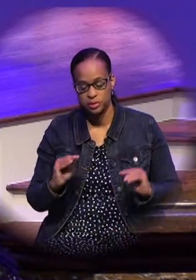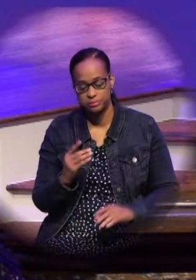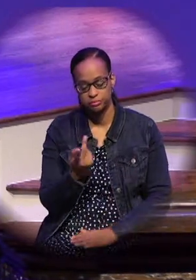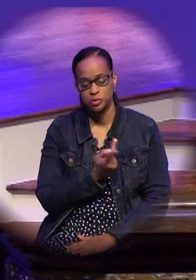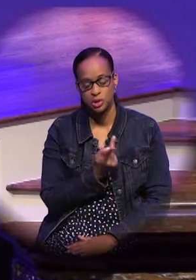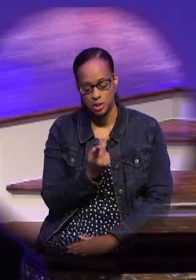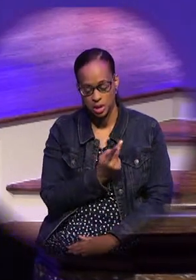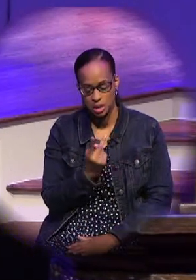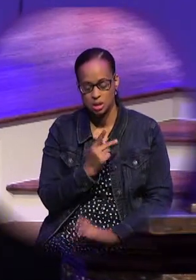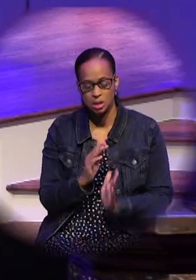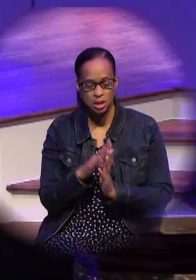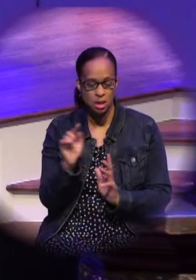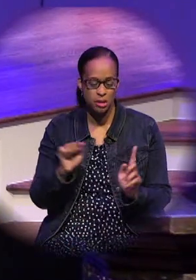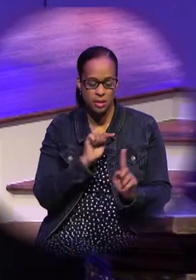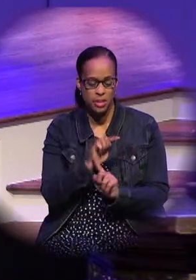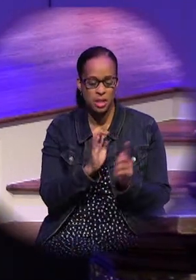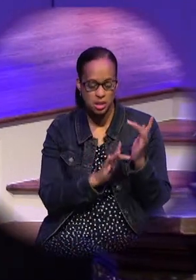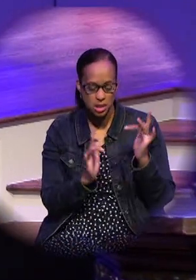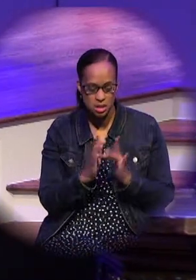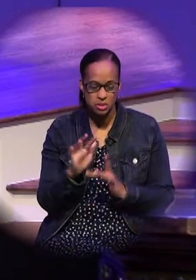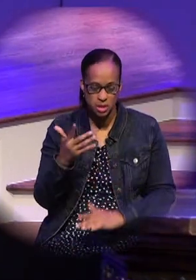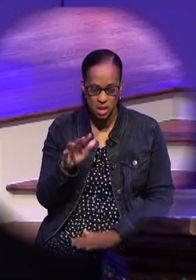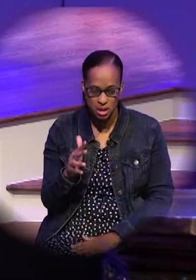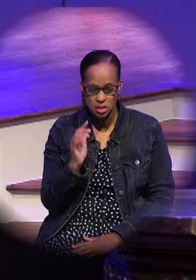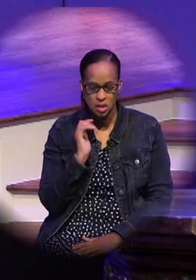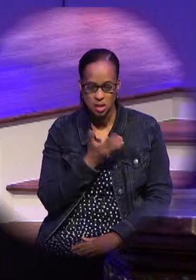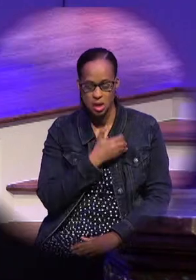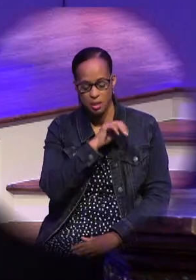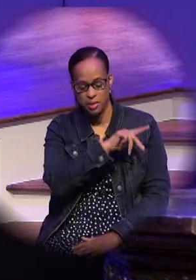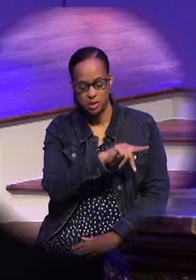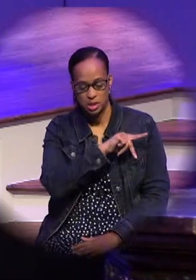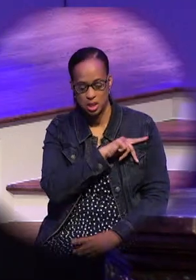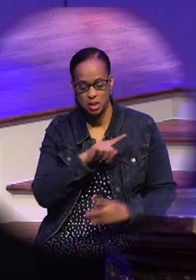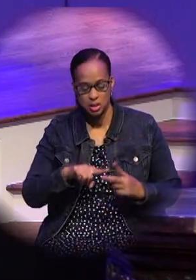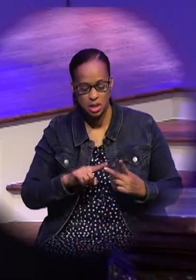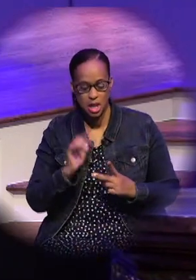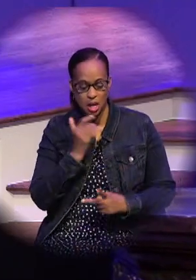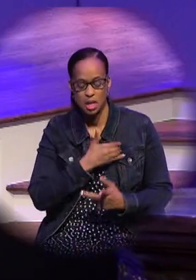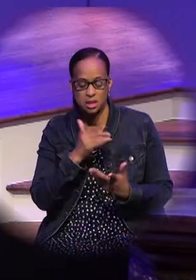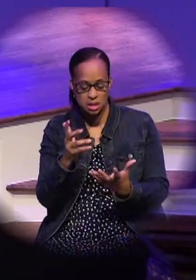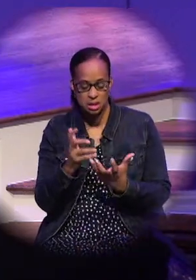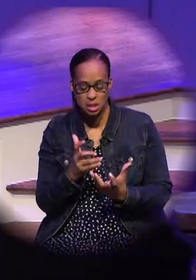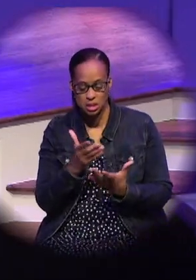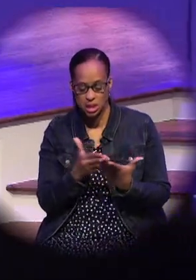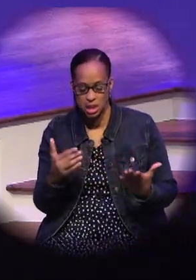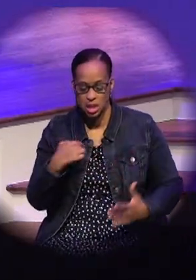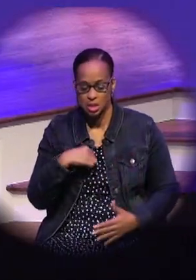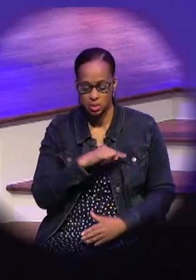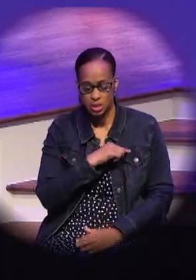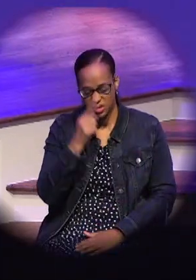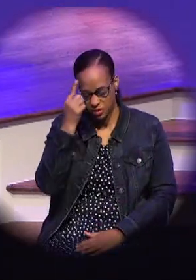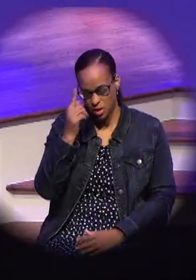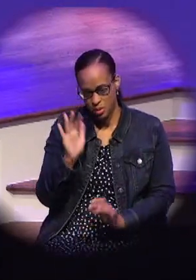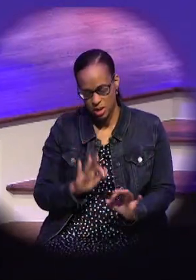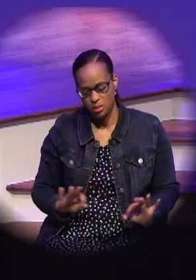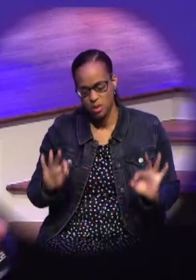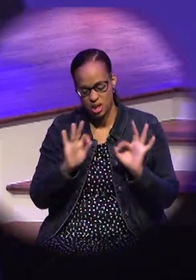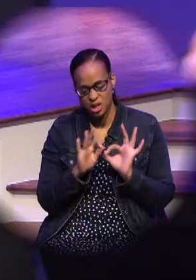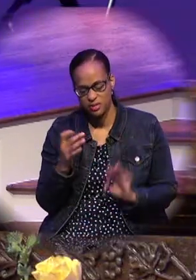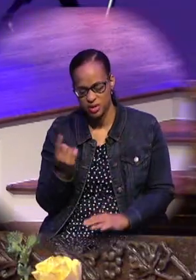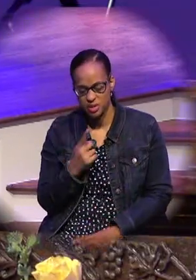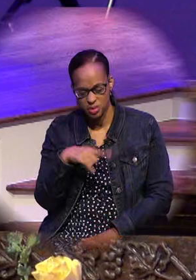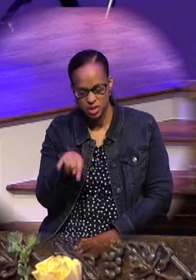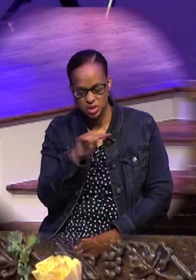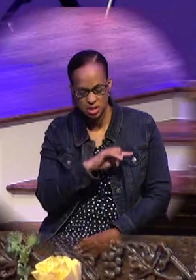I lived back in Jesus' day and we kind of took our personalities and our desires and the things that we thought were important and we just